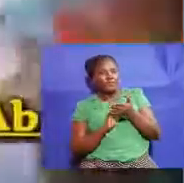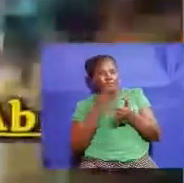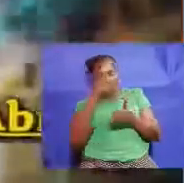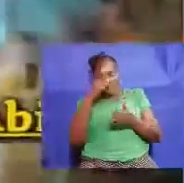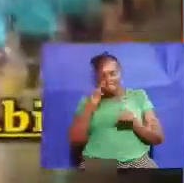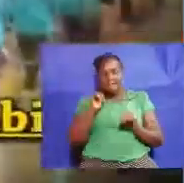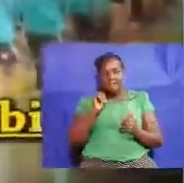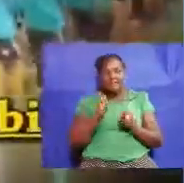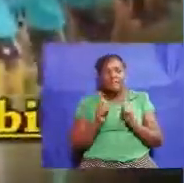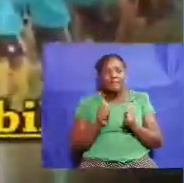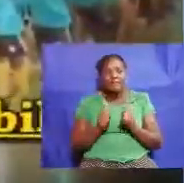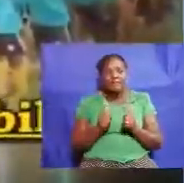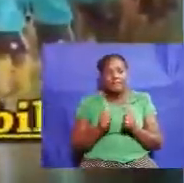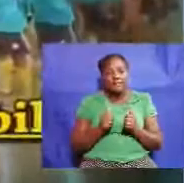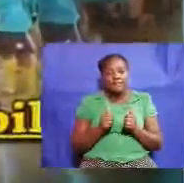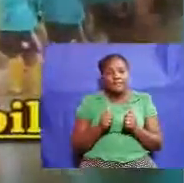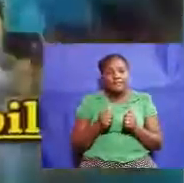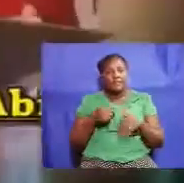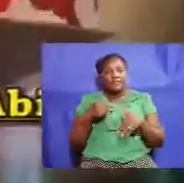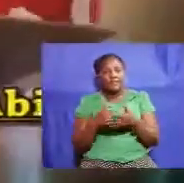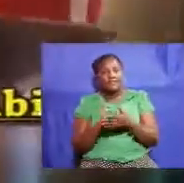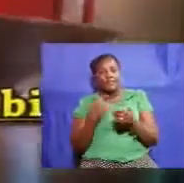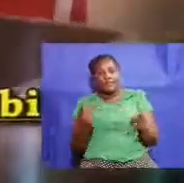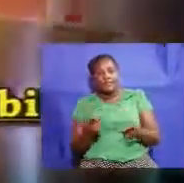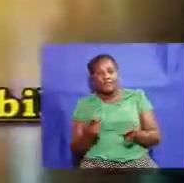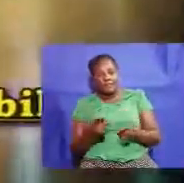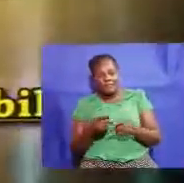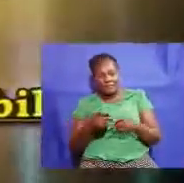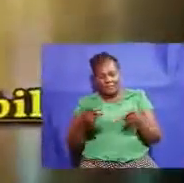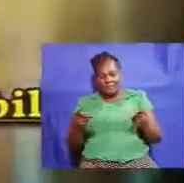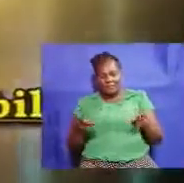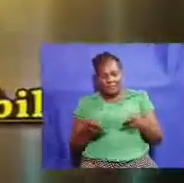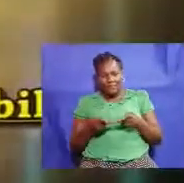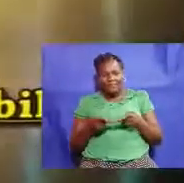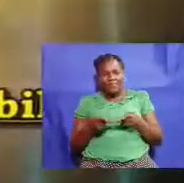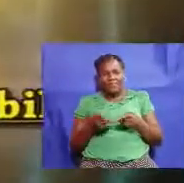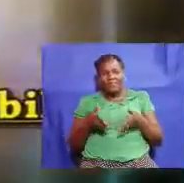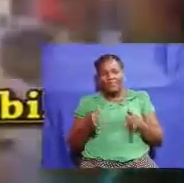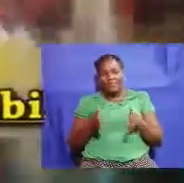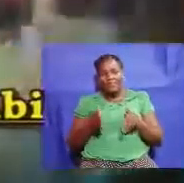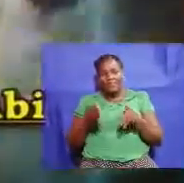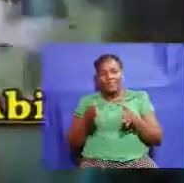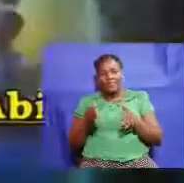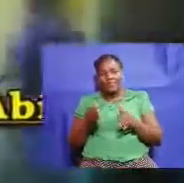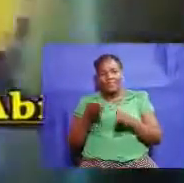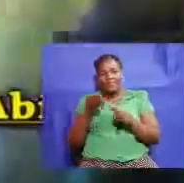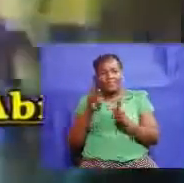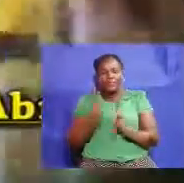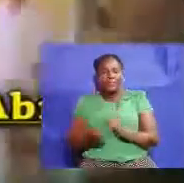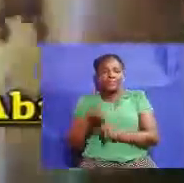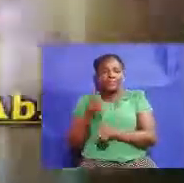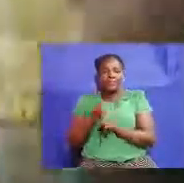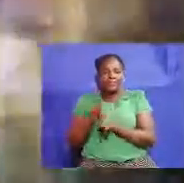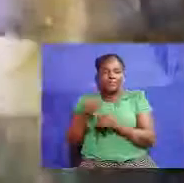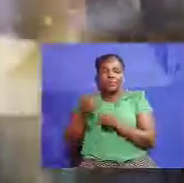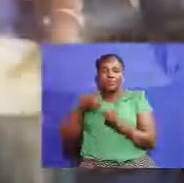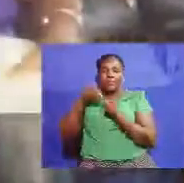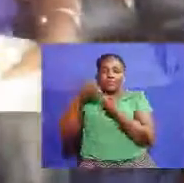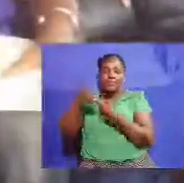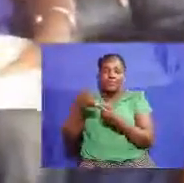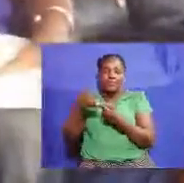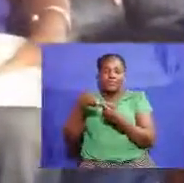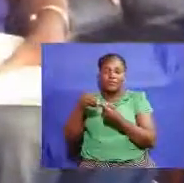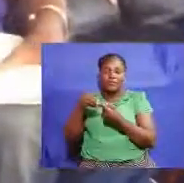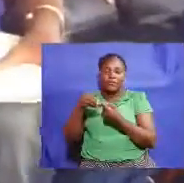Interschools Disability Fund Games. It's an annual event, and it's currently the only platform in Ghana that allows persons with disability